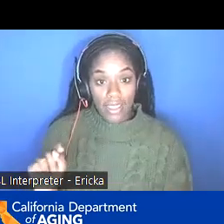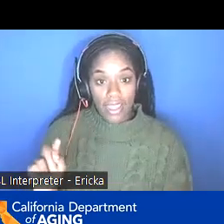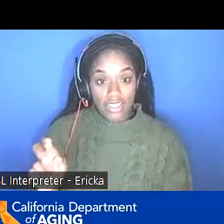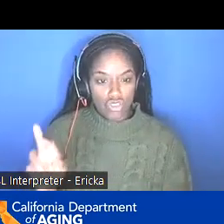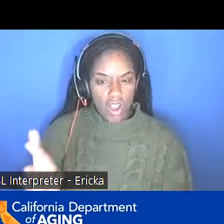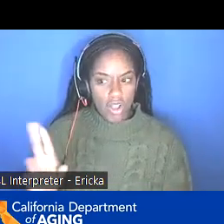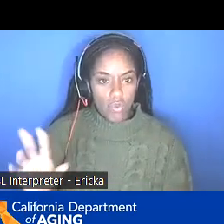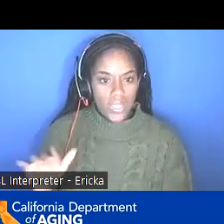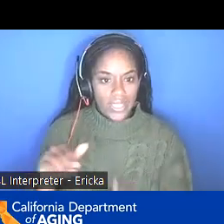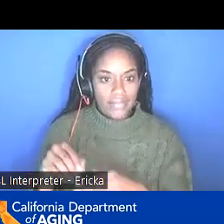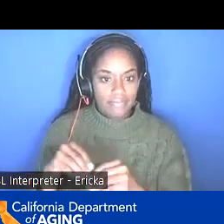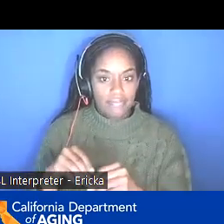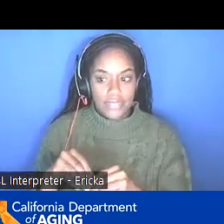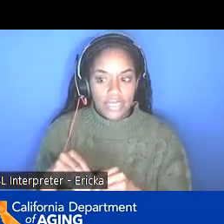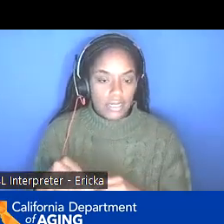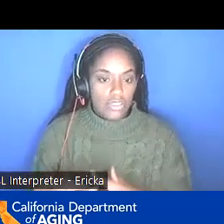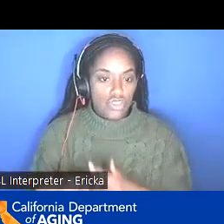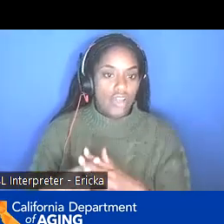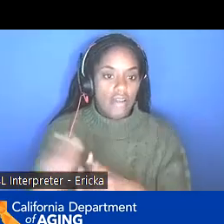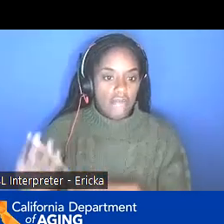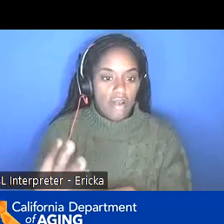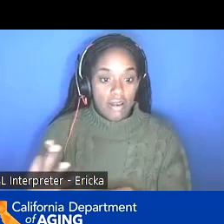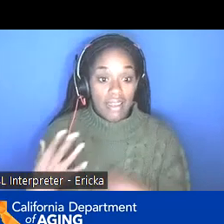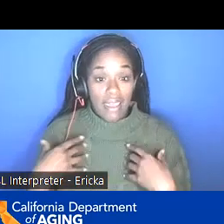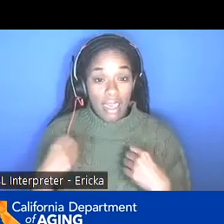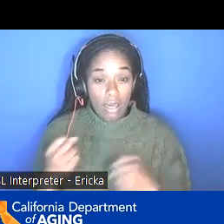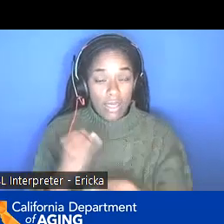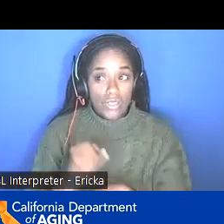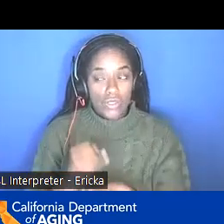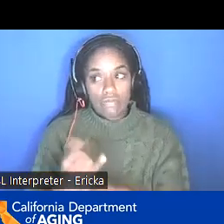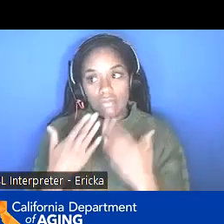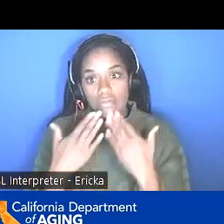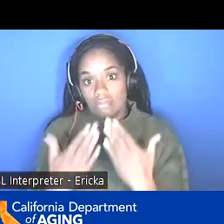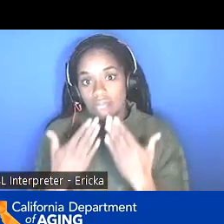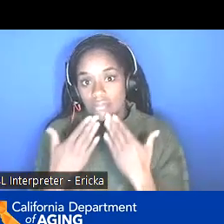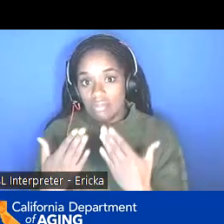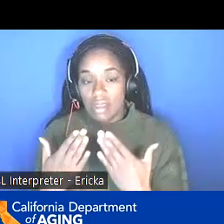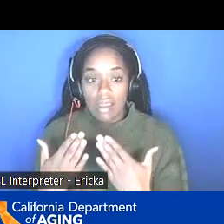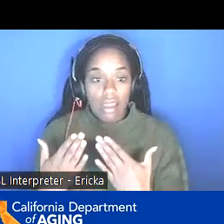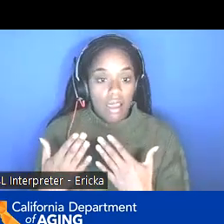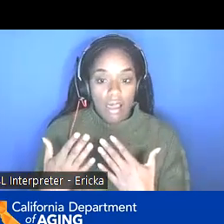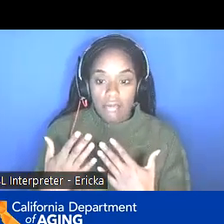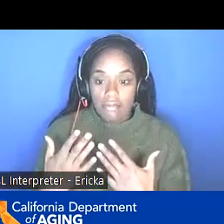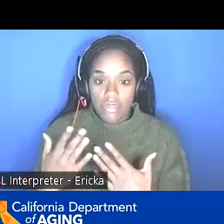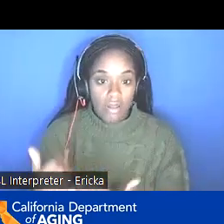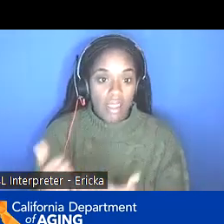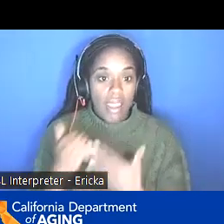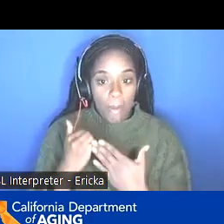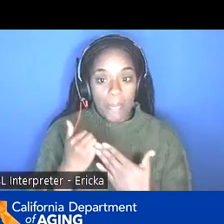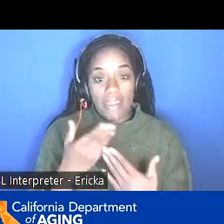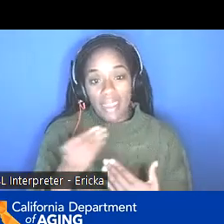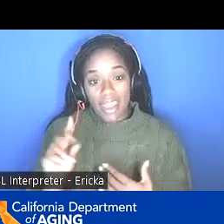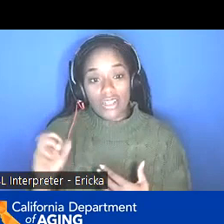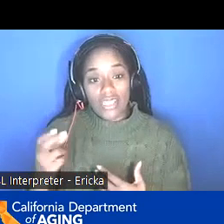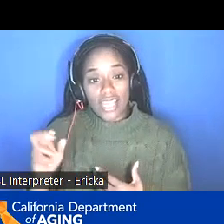really cannot thank West Health Institute enough for their partnership on this and on our data dashboard for aging, which is another way that